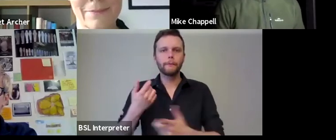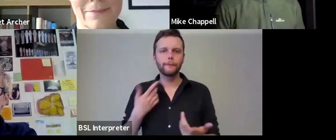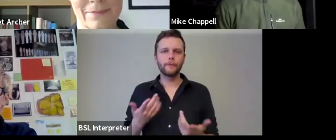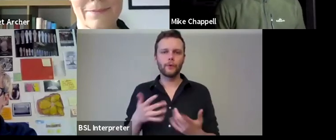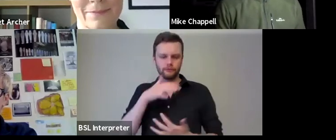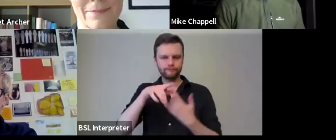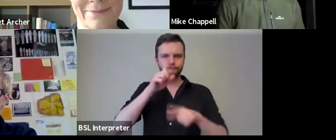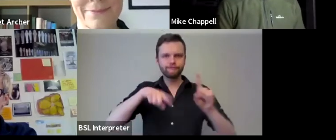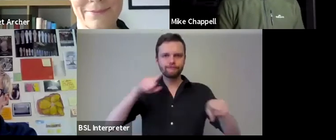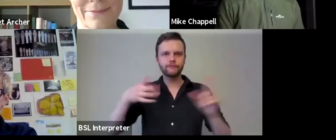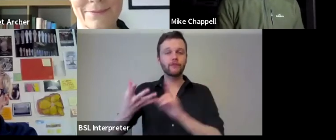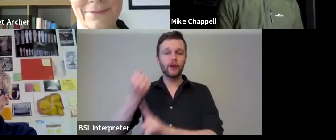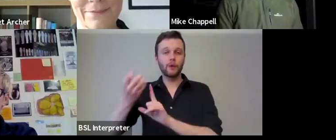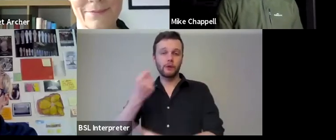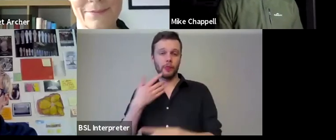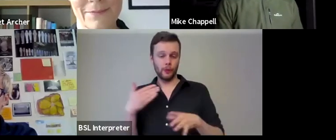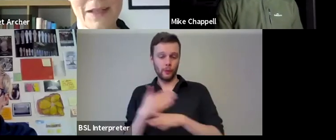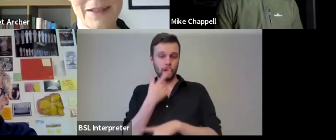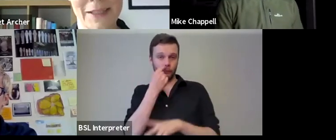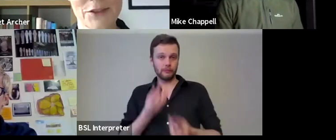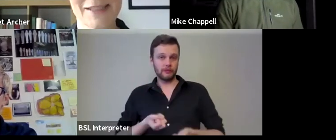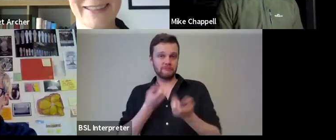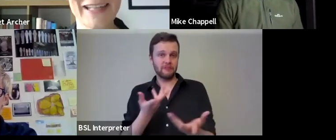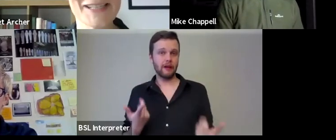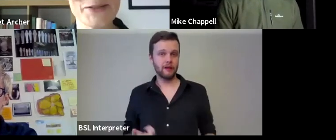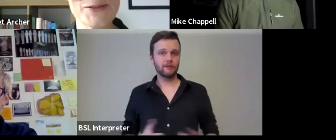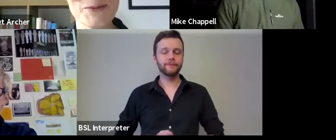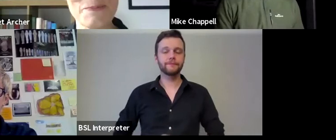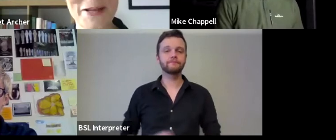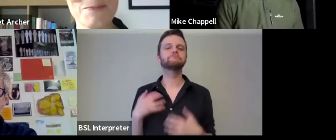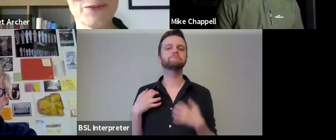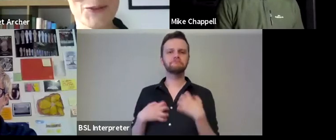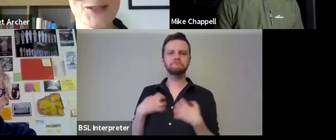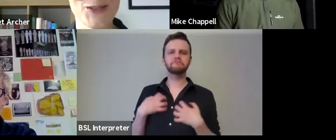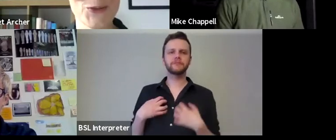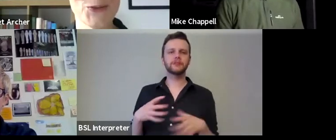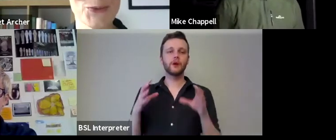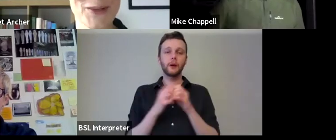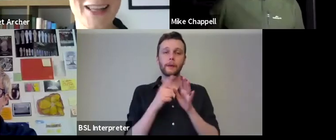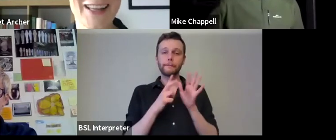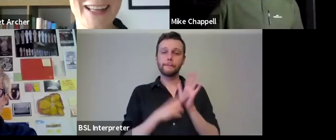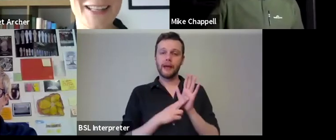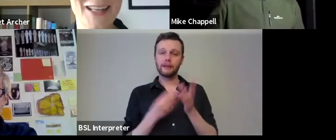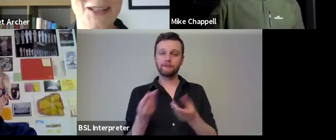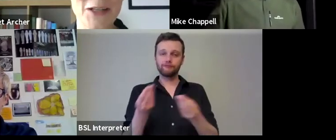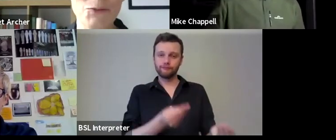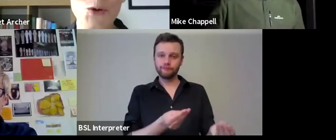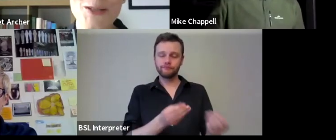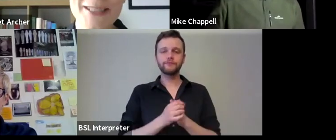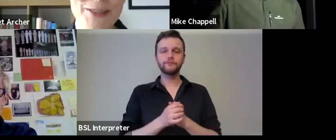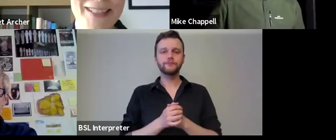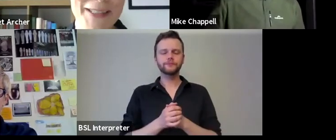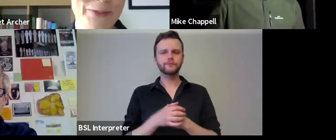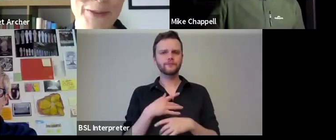outcomes that their work can generate. Interesting. So Ben, moving on to you,